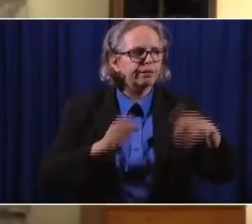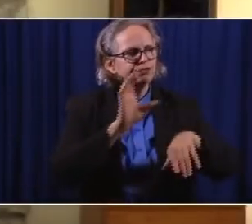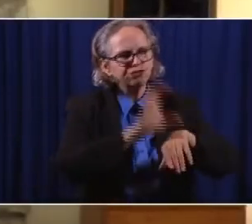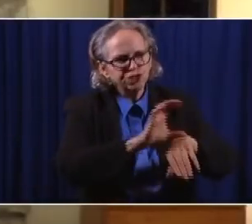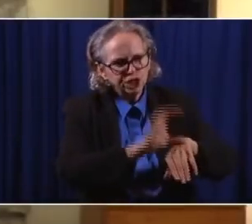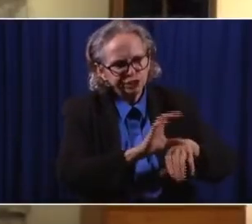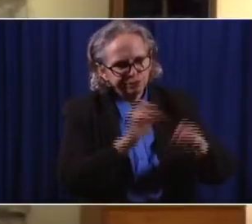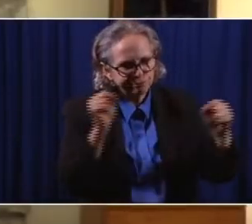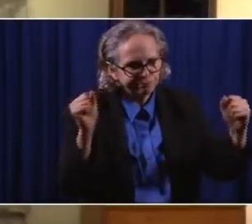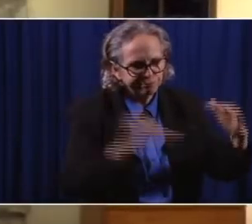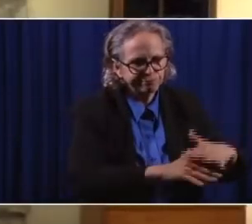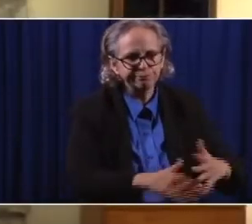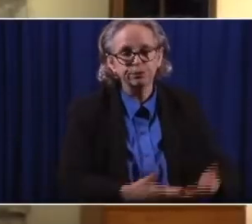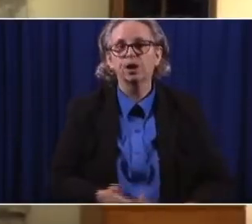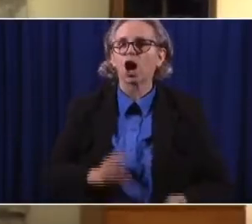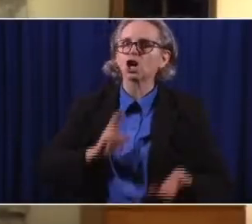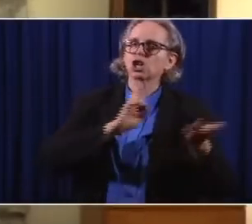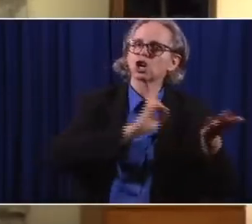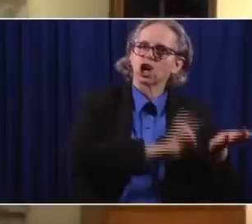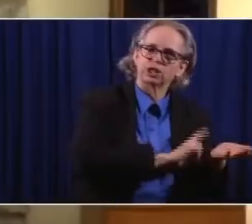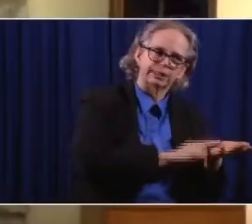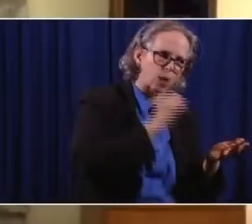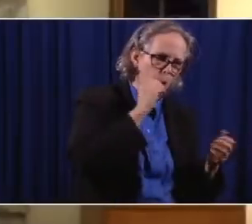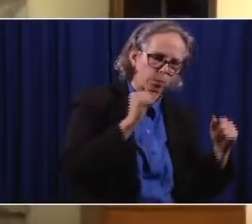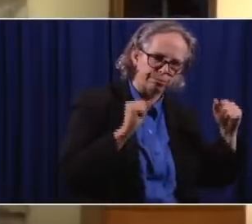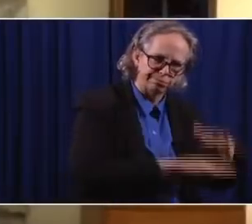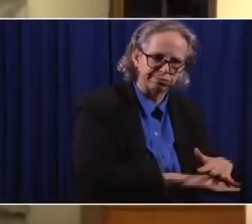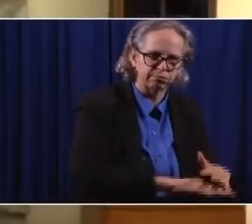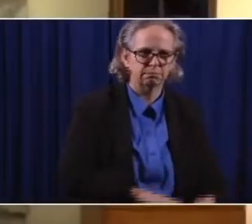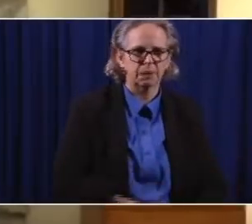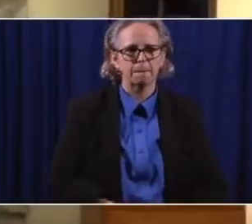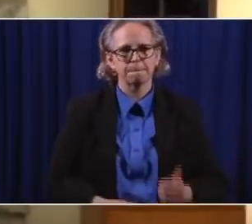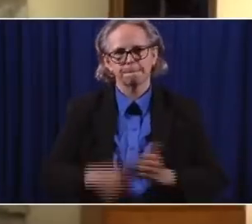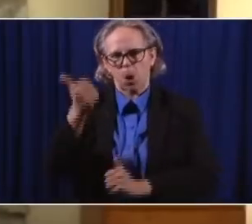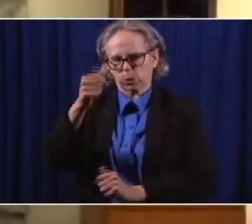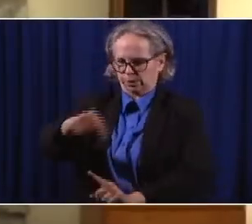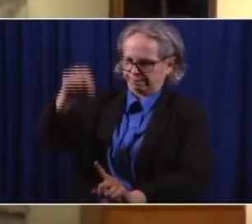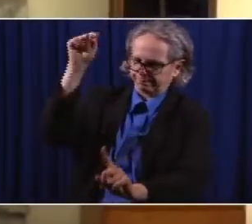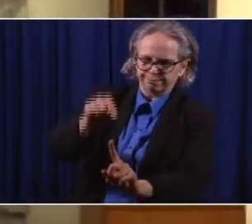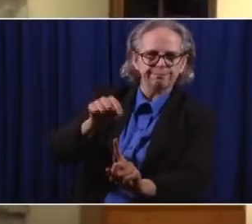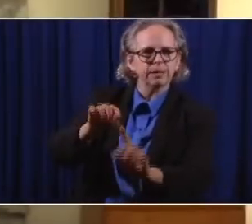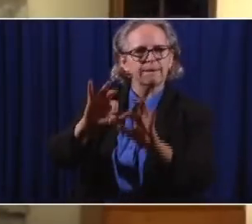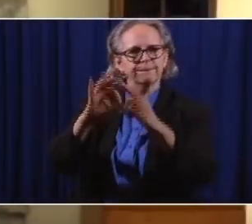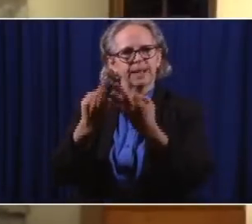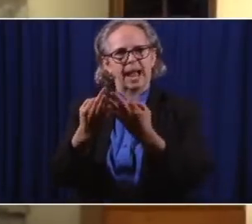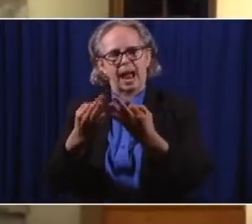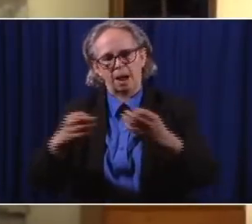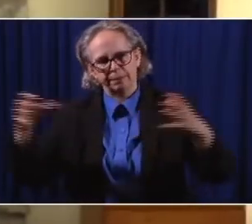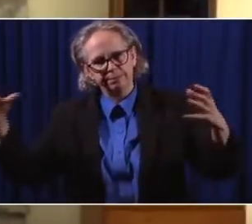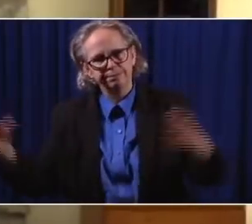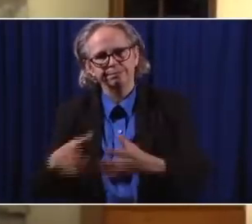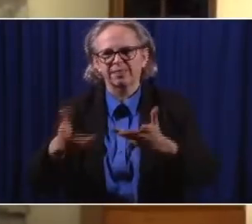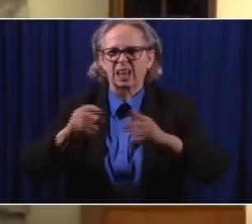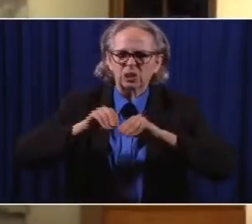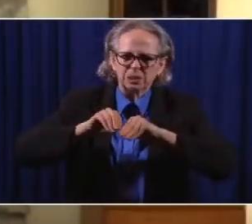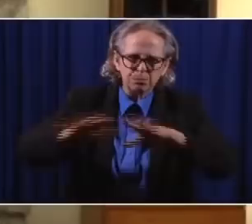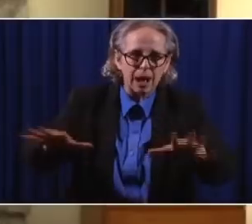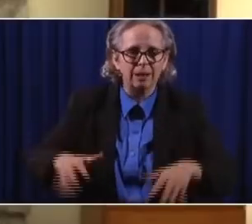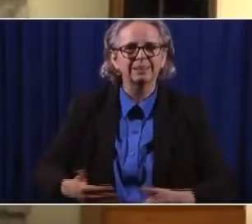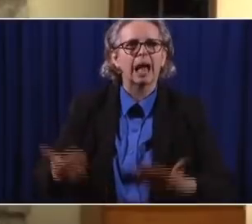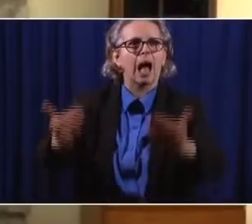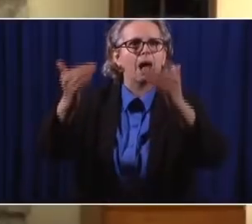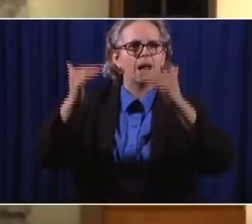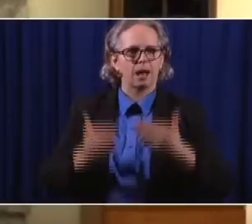transmissions, they tell us, is coming from community spread, just all through the community. Wayne County. Wayne County is also a